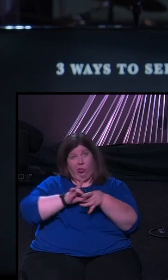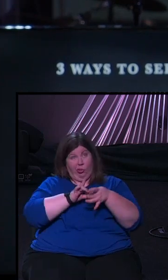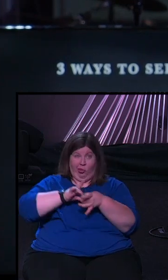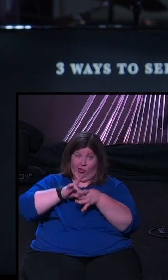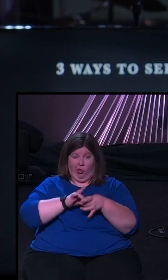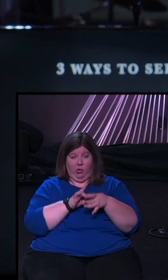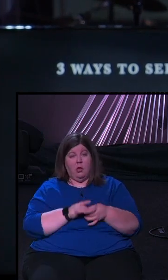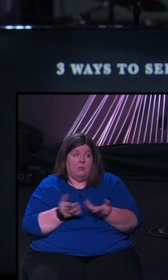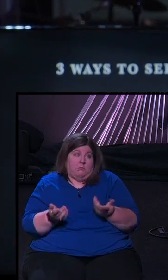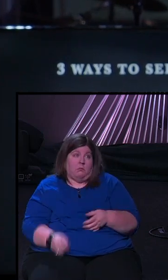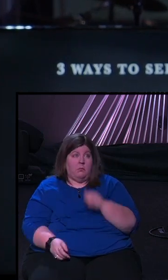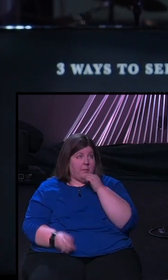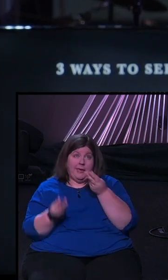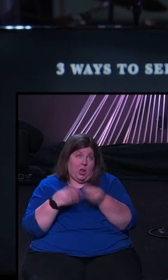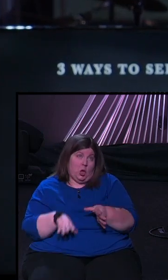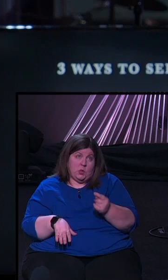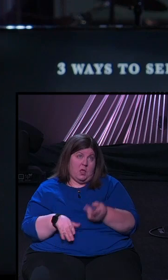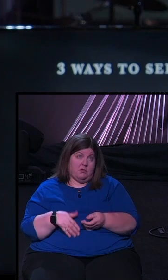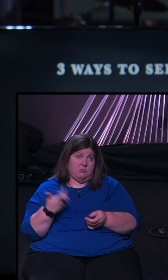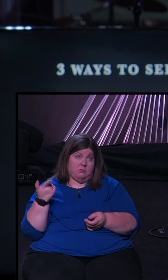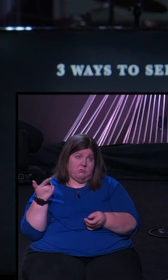not going to lose it.